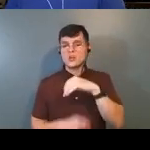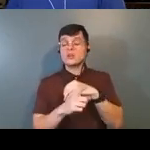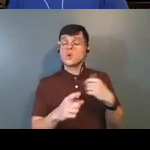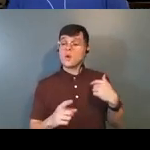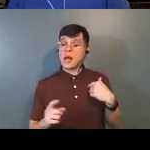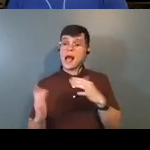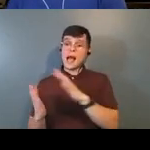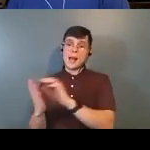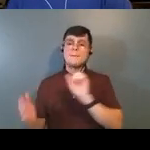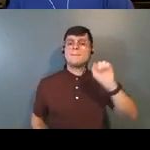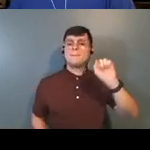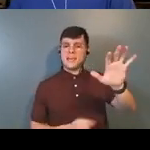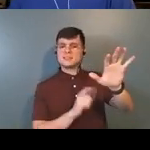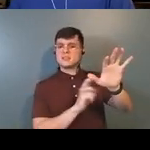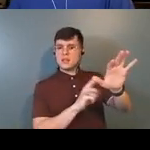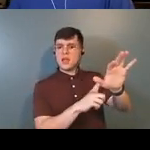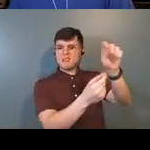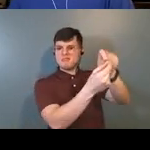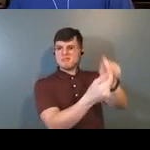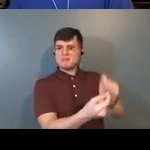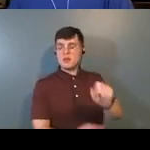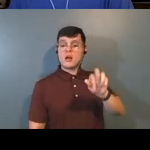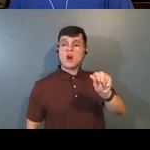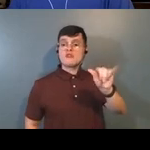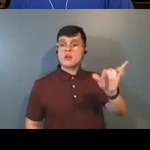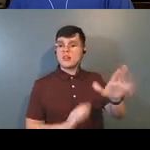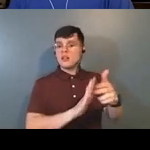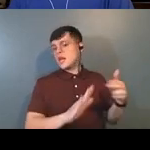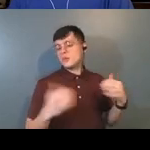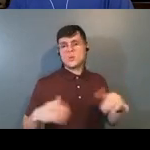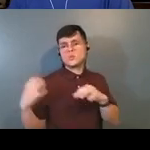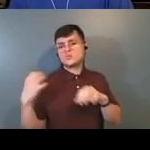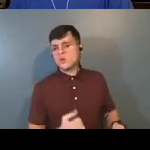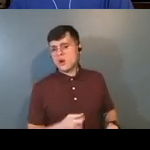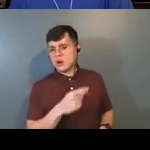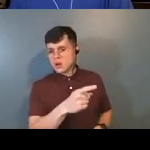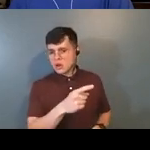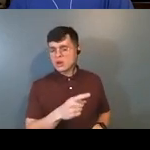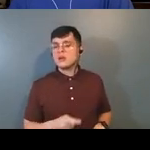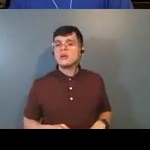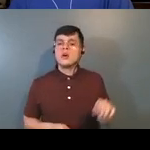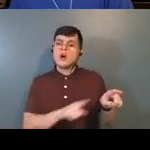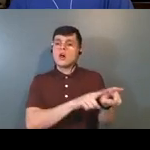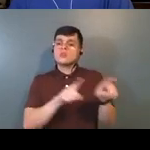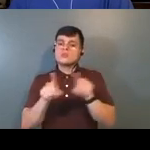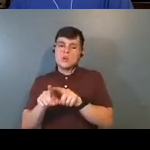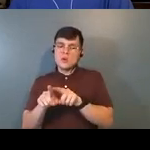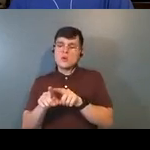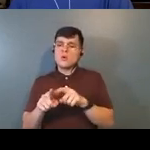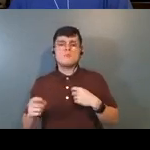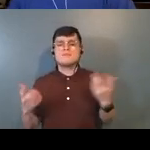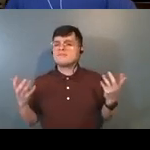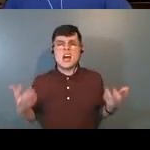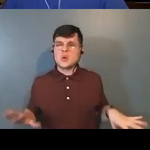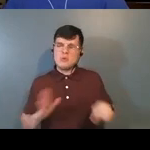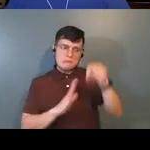the details for you in the chat. Basically, ARIA label is really strong. And then there's also, you know, I don't want to go too deep.